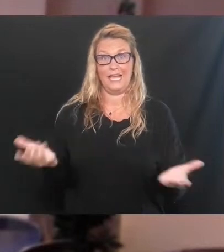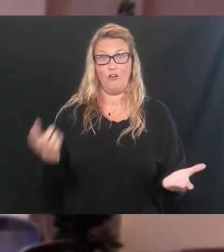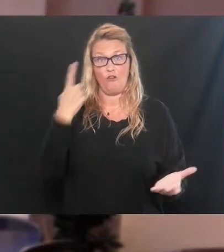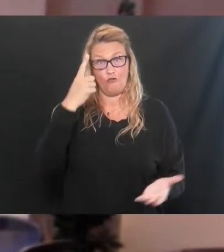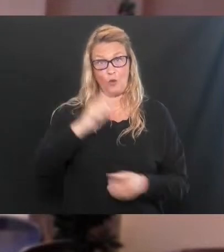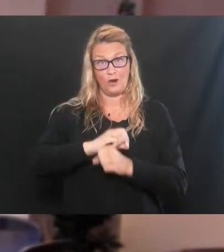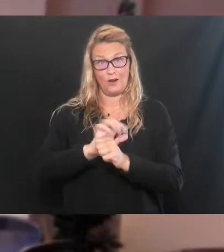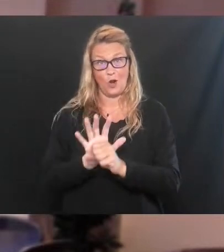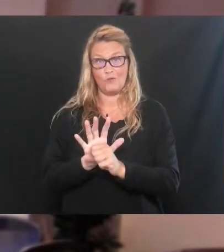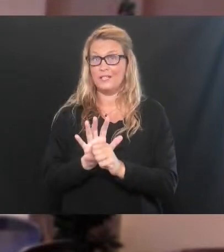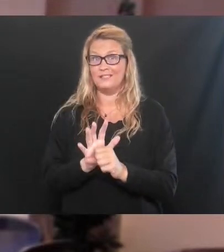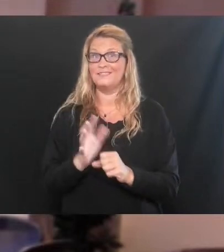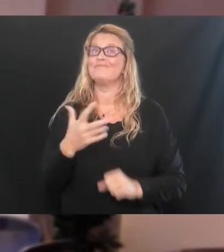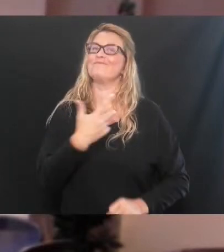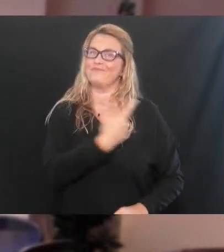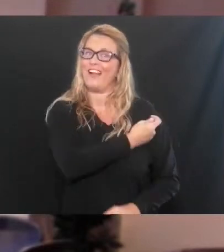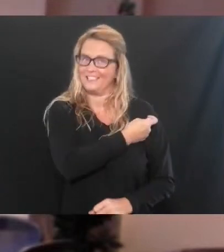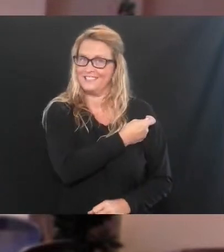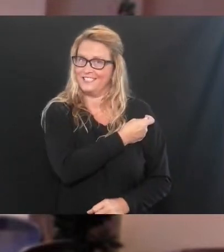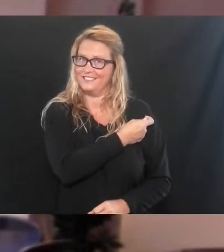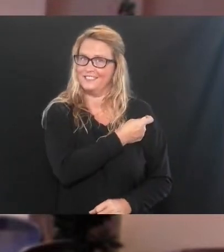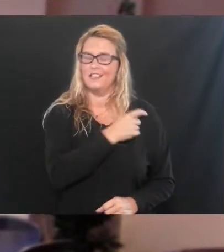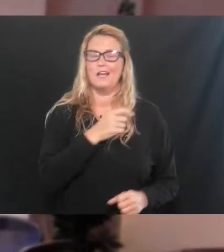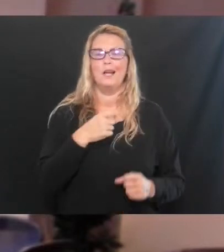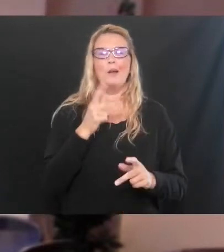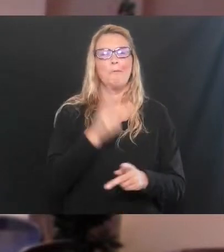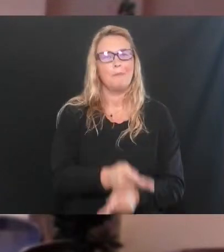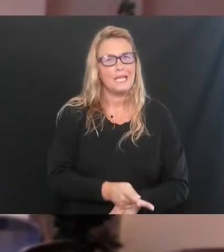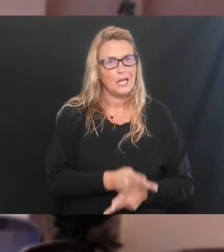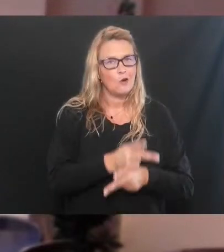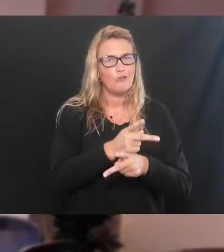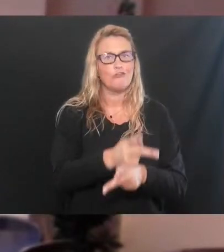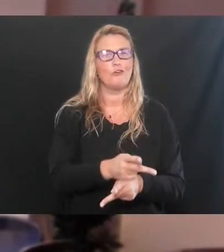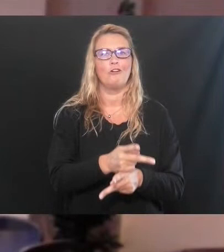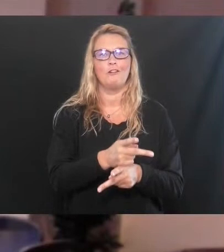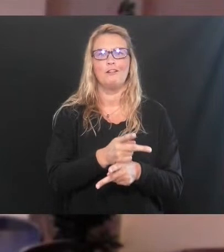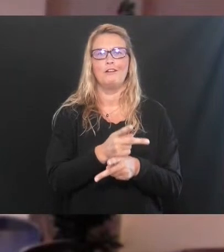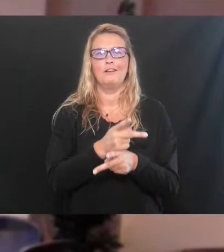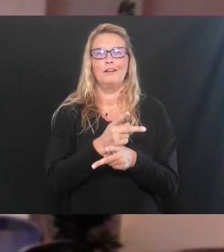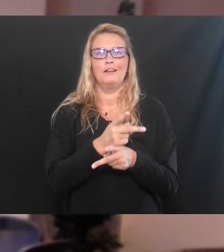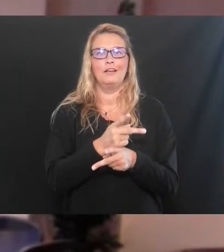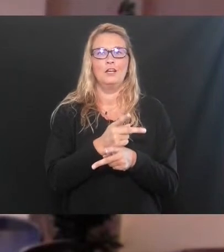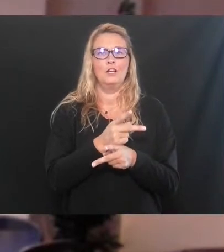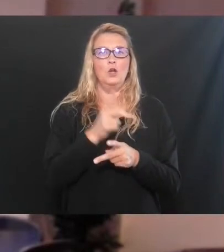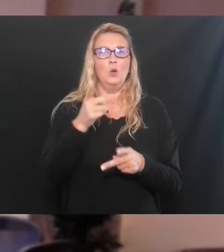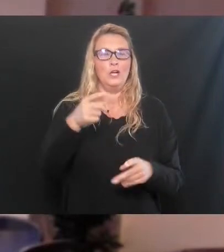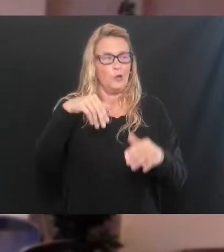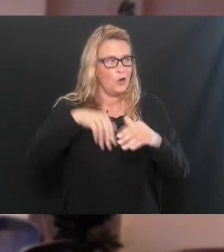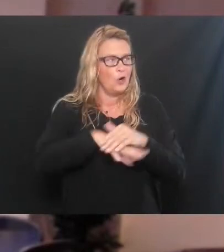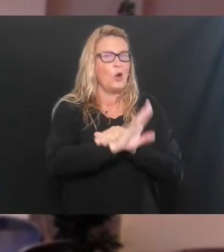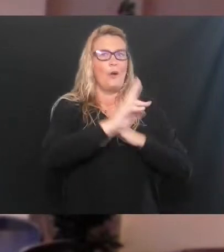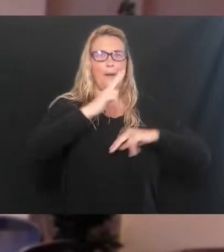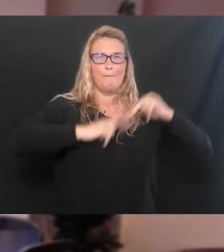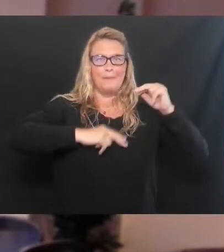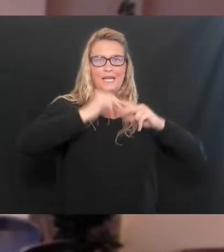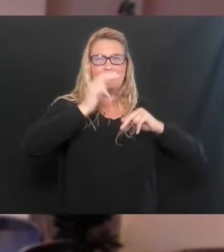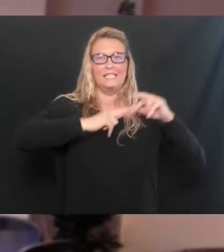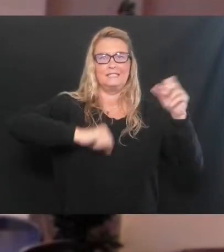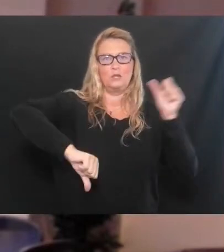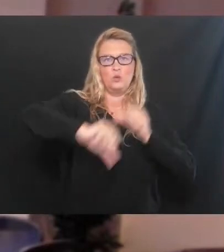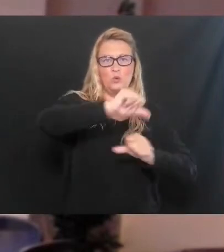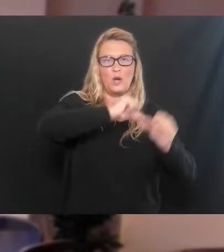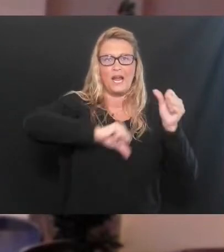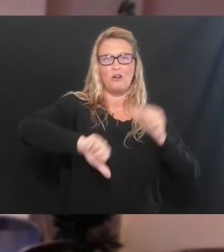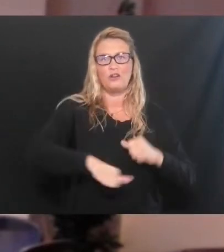Please use that treatment and be careful. And, as you're in indoor environments and around other people,